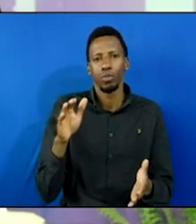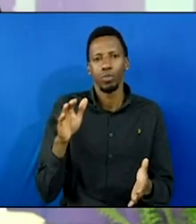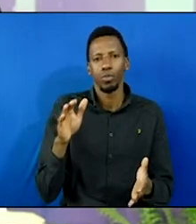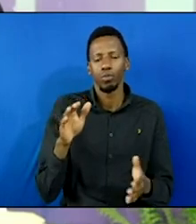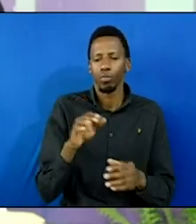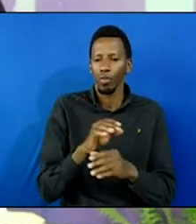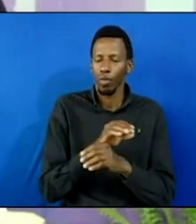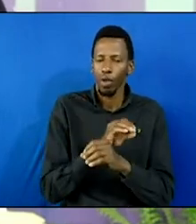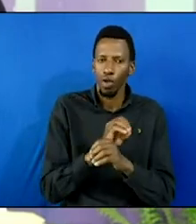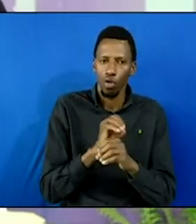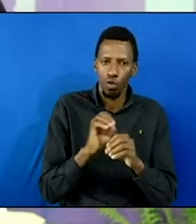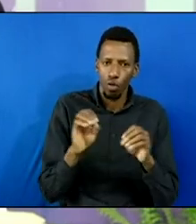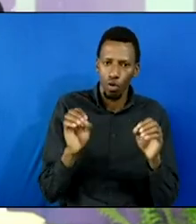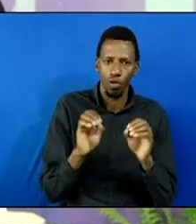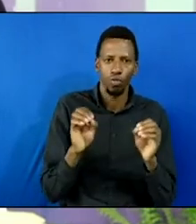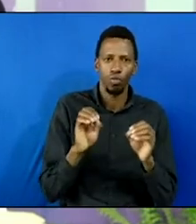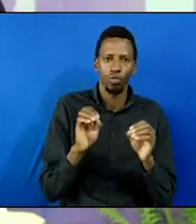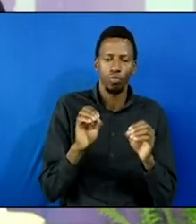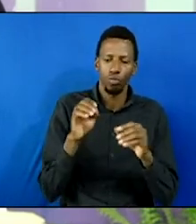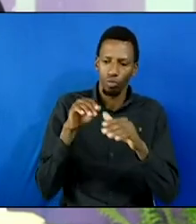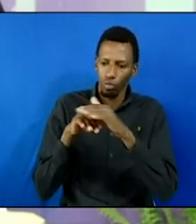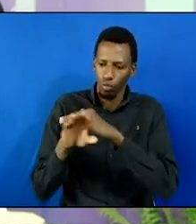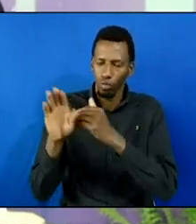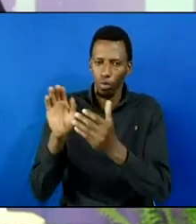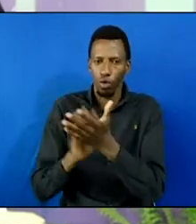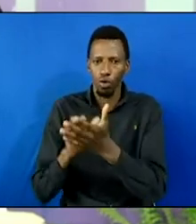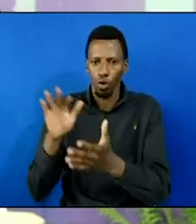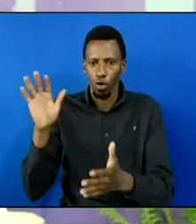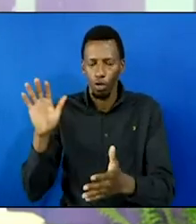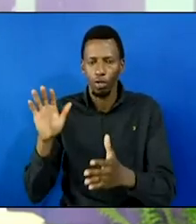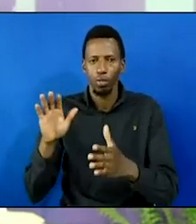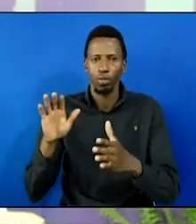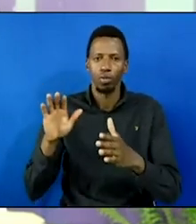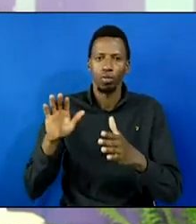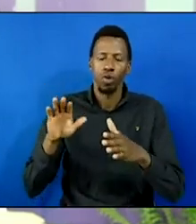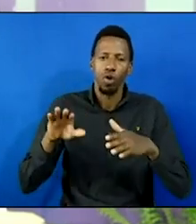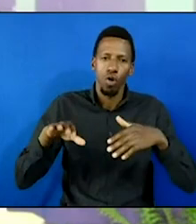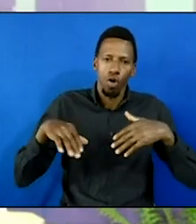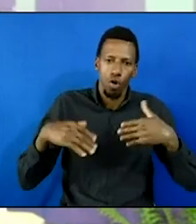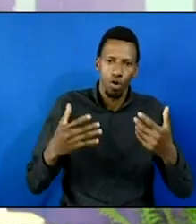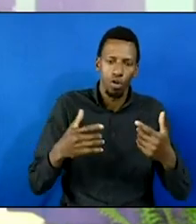neither entrance in glory nor the